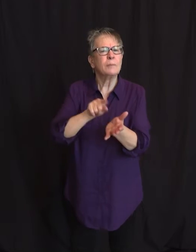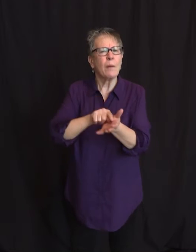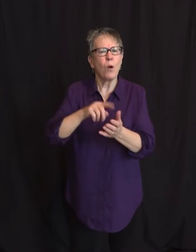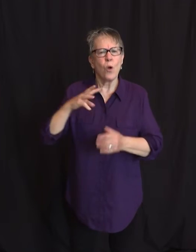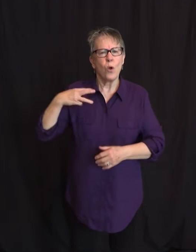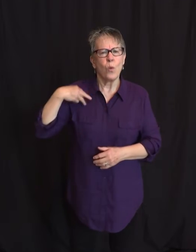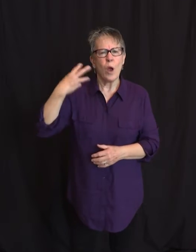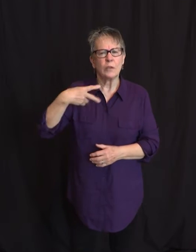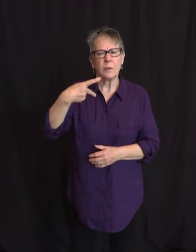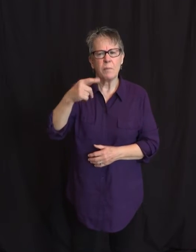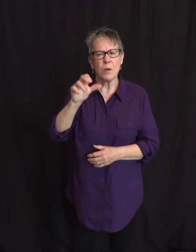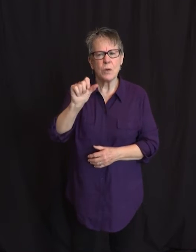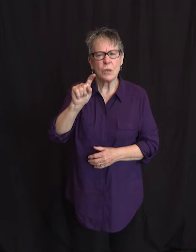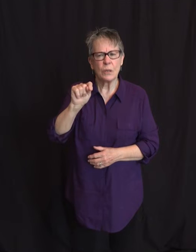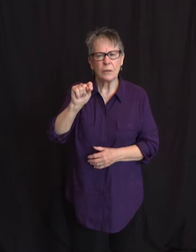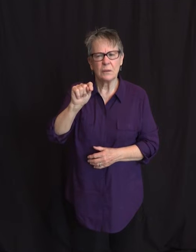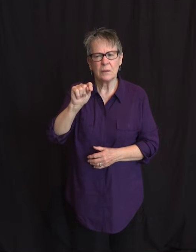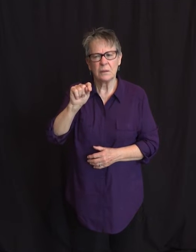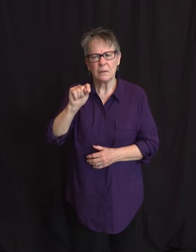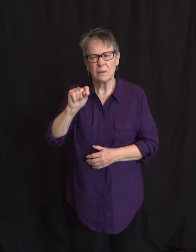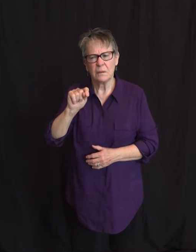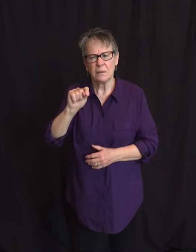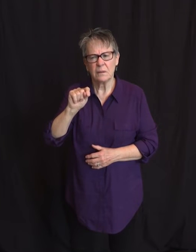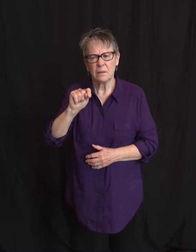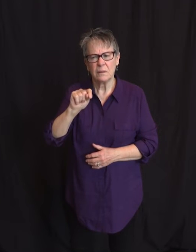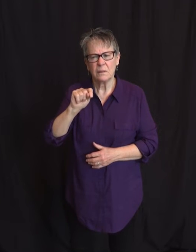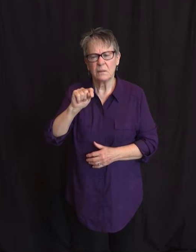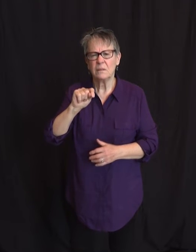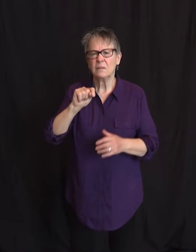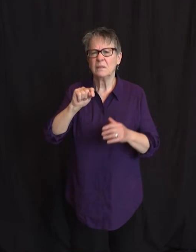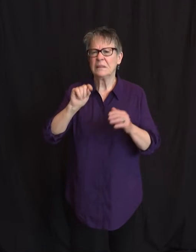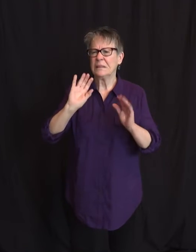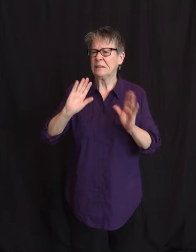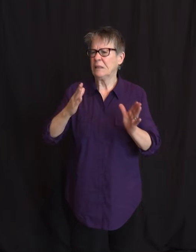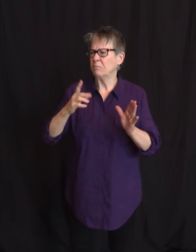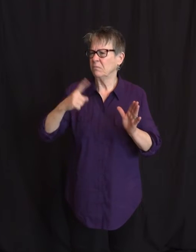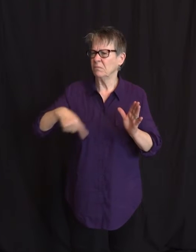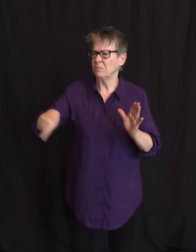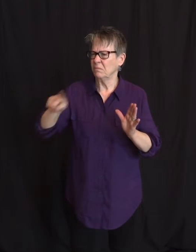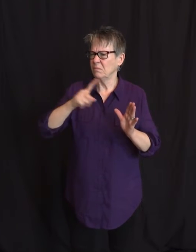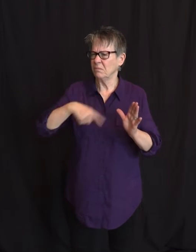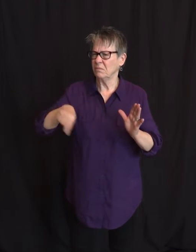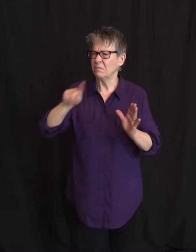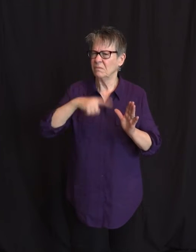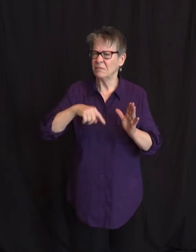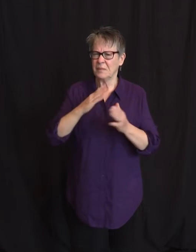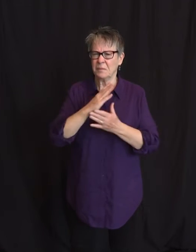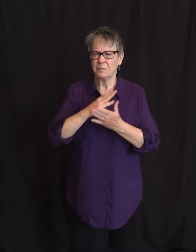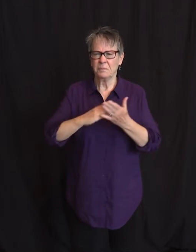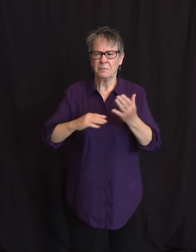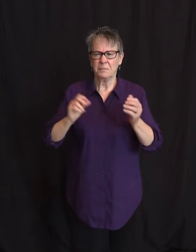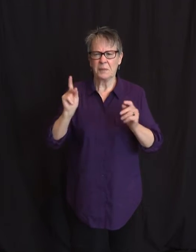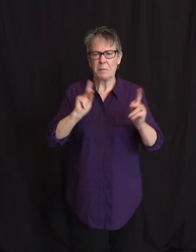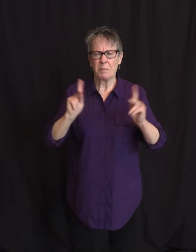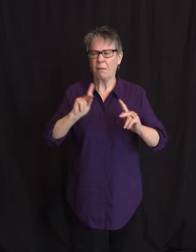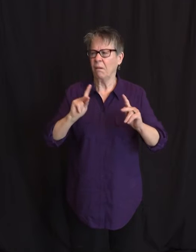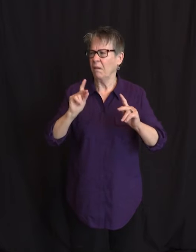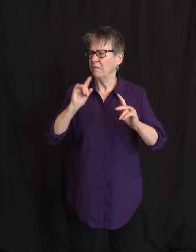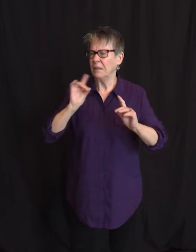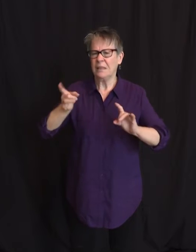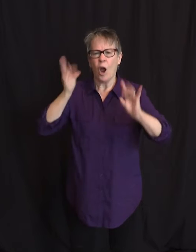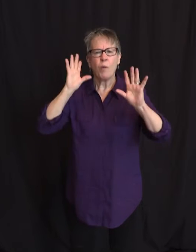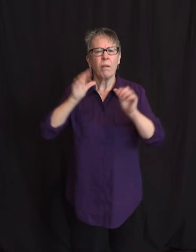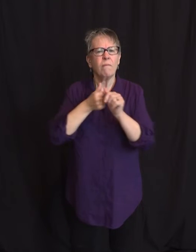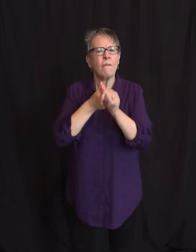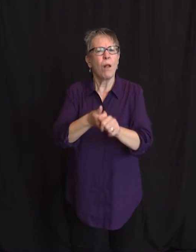We cannot let that happen. And the extent to which folks keep doing what they're doing, to put it in the positive, we increase